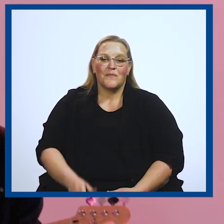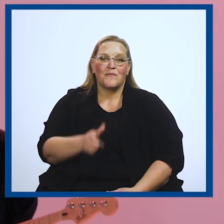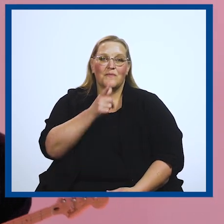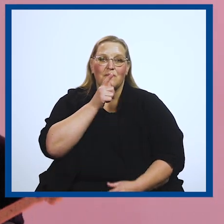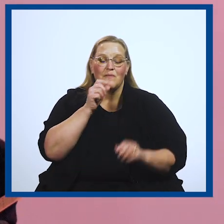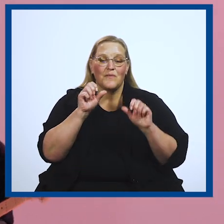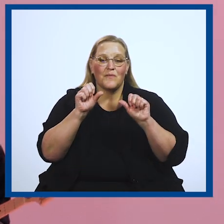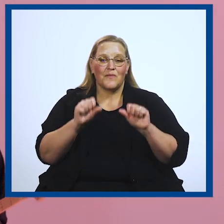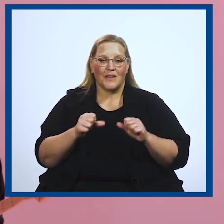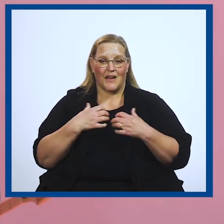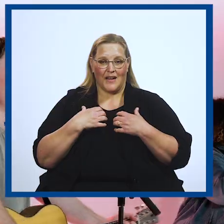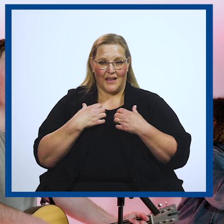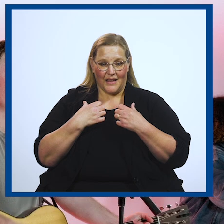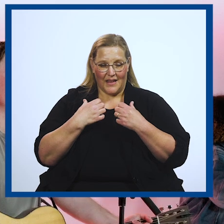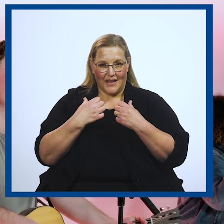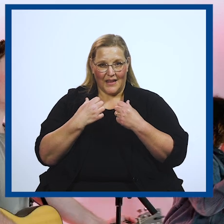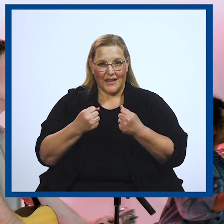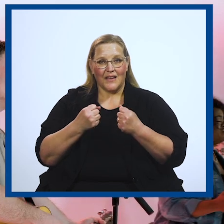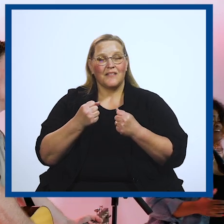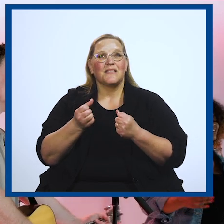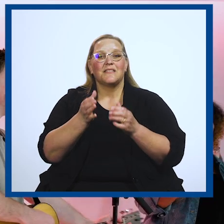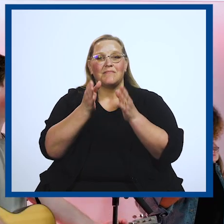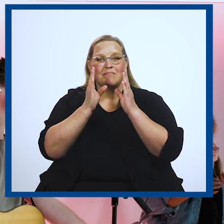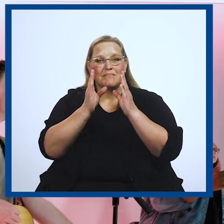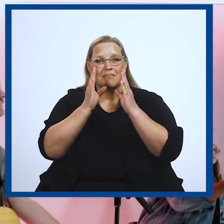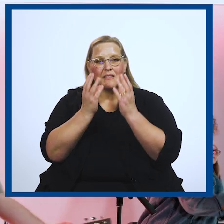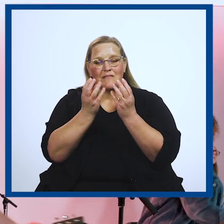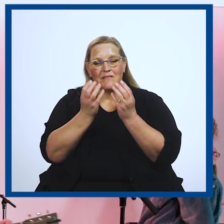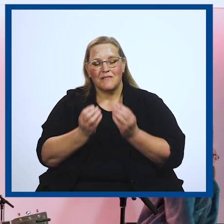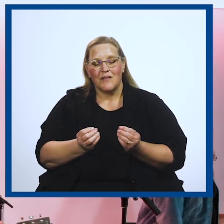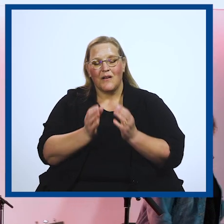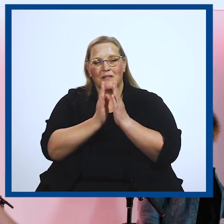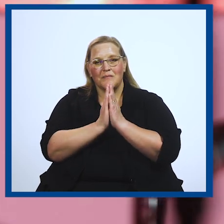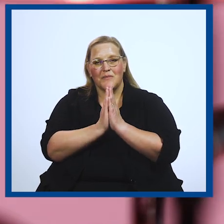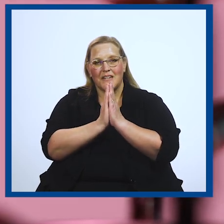Who can hear the softest prayer?